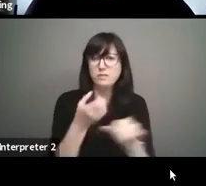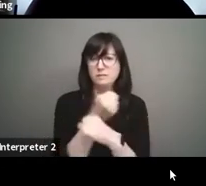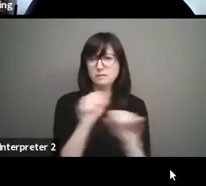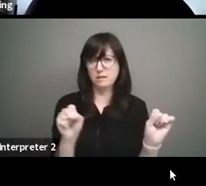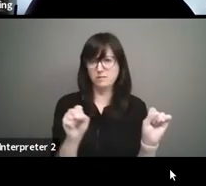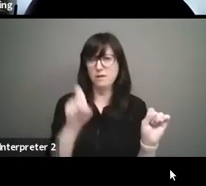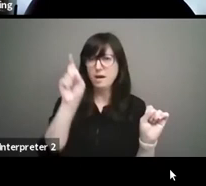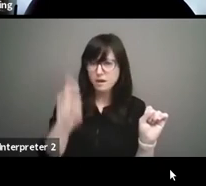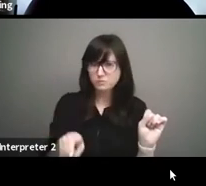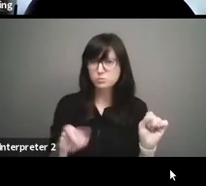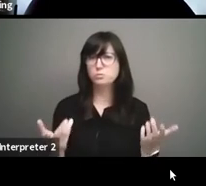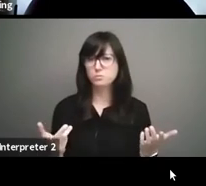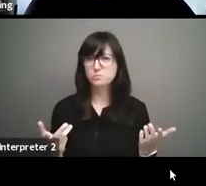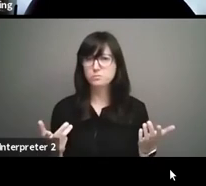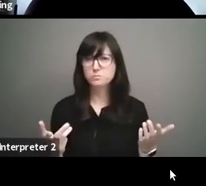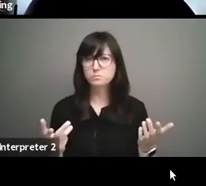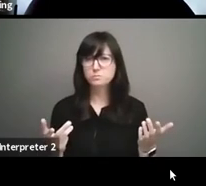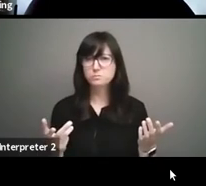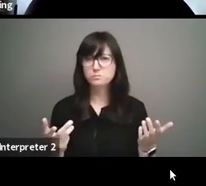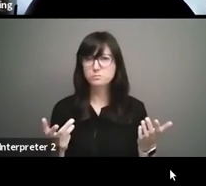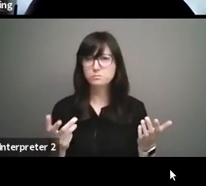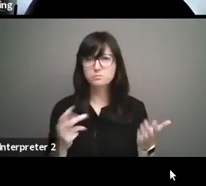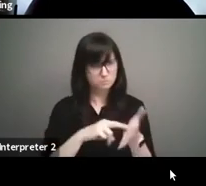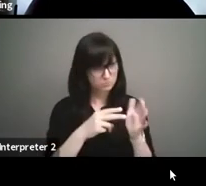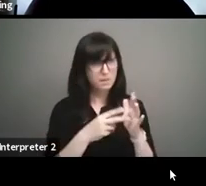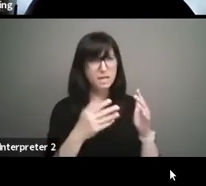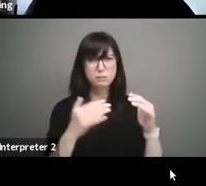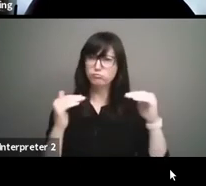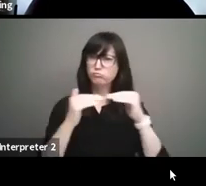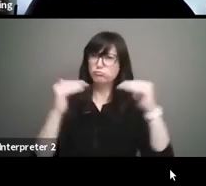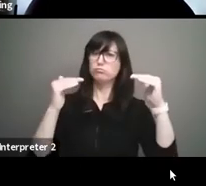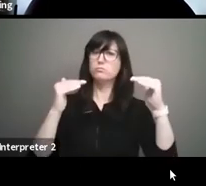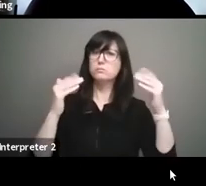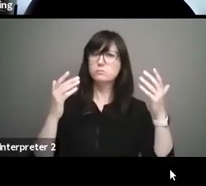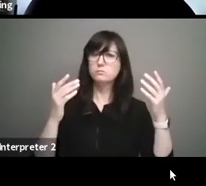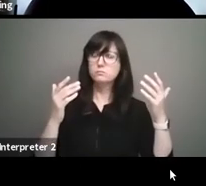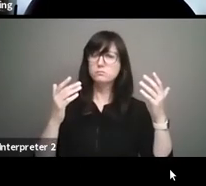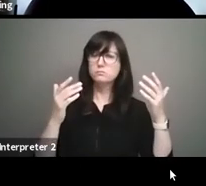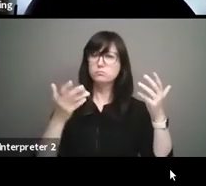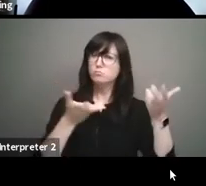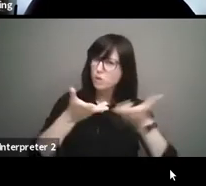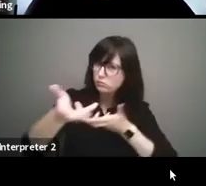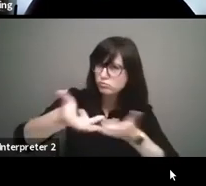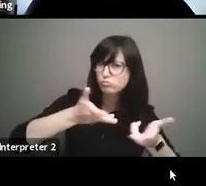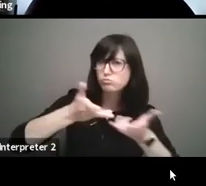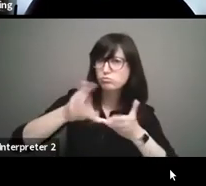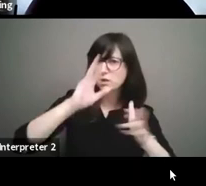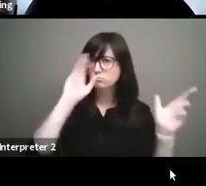that is sufficient with each other and can work with each other.